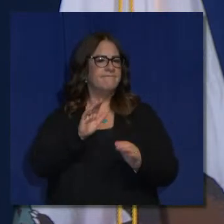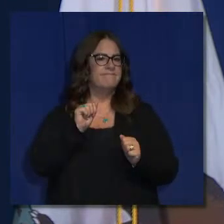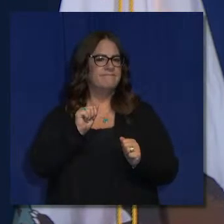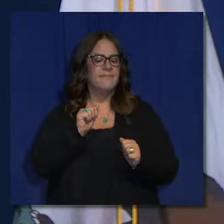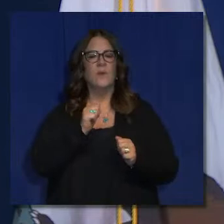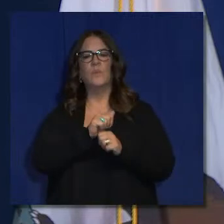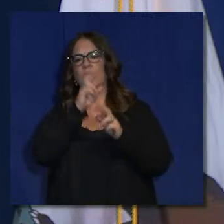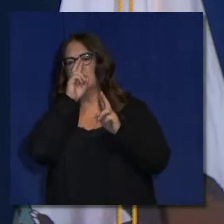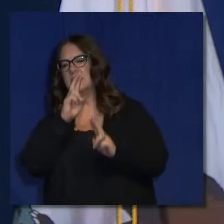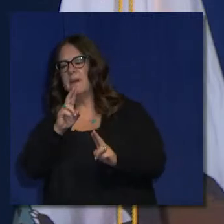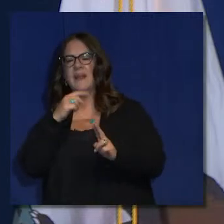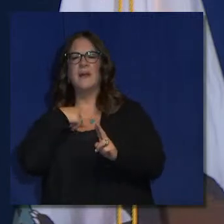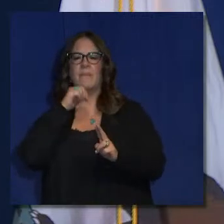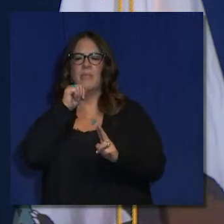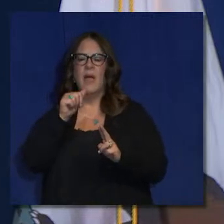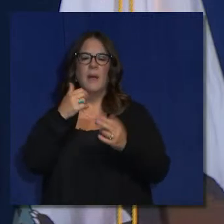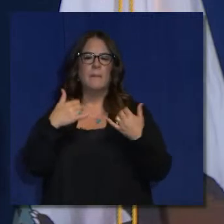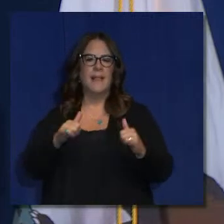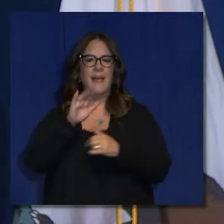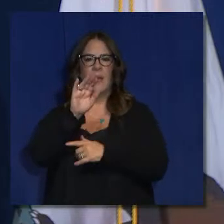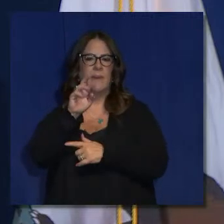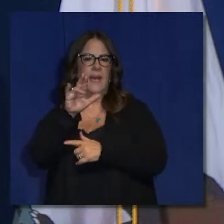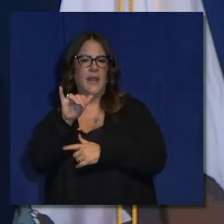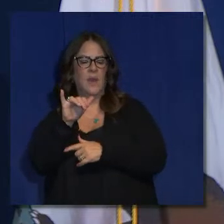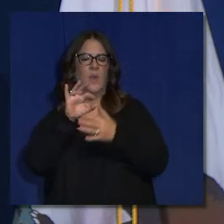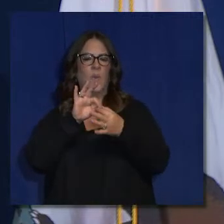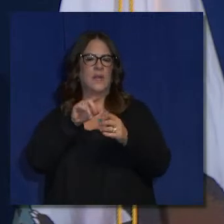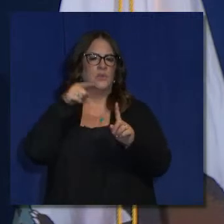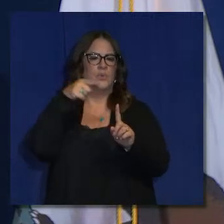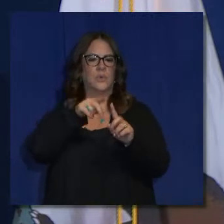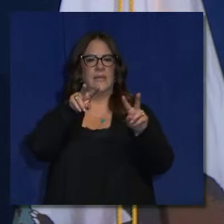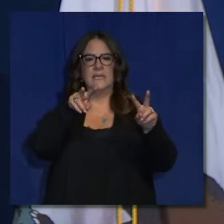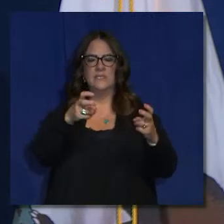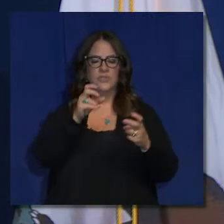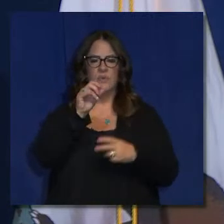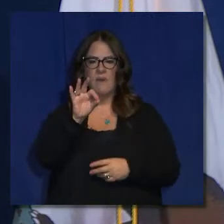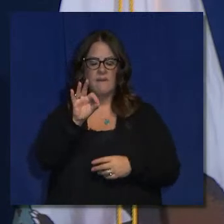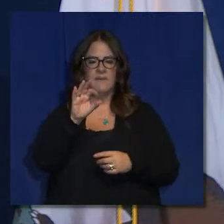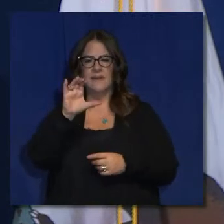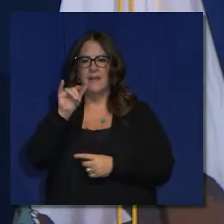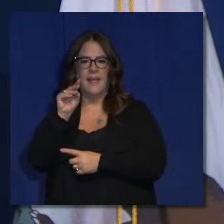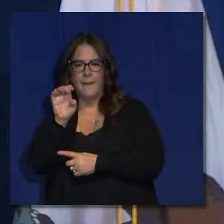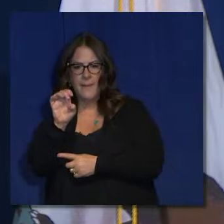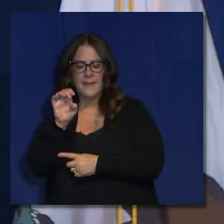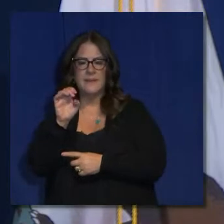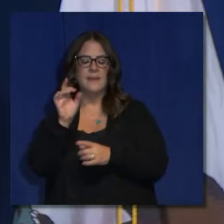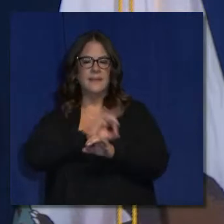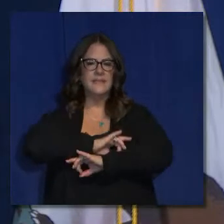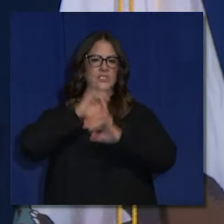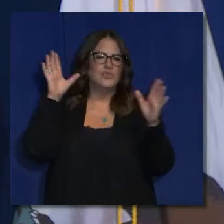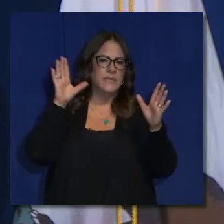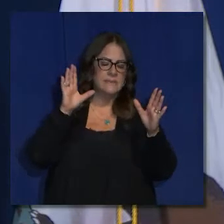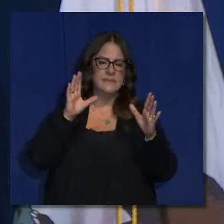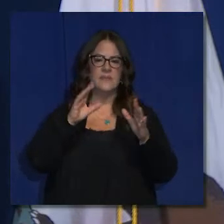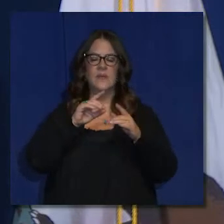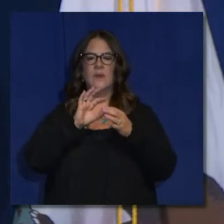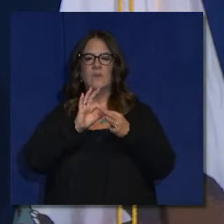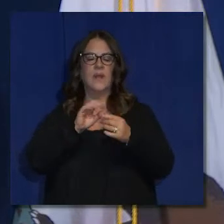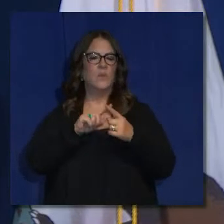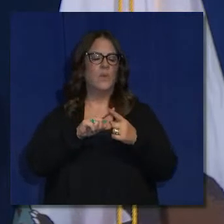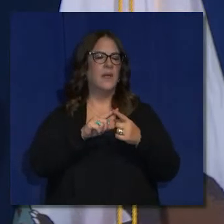With respect, I'm not going to play into binaries when it comes to the issue of climate and extremes, when it comes to the issue of